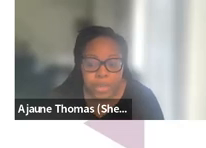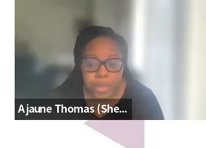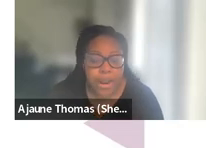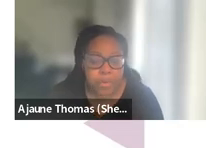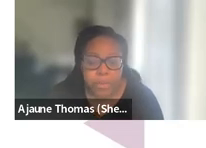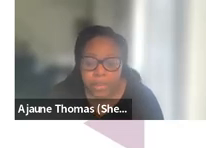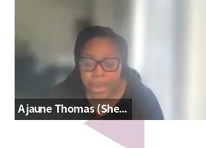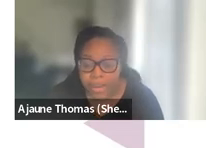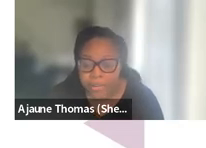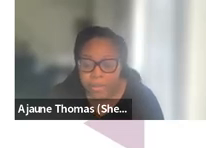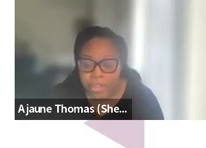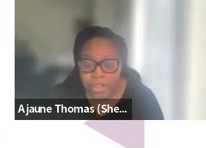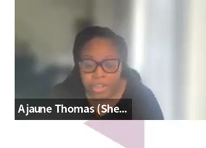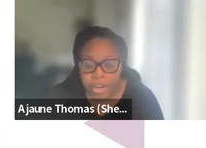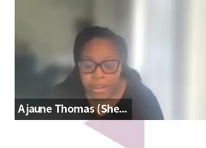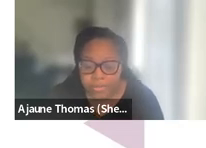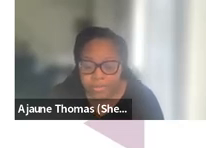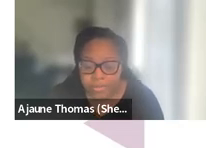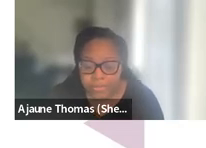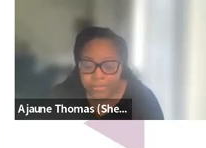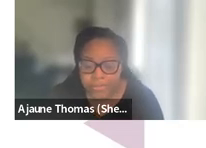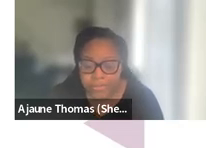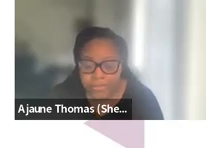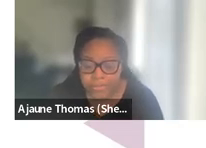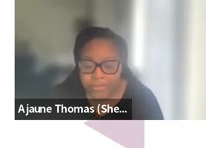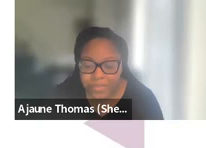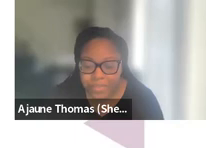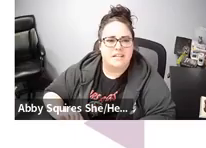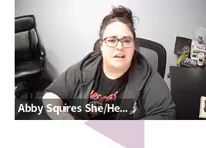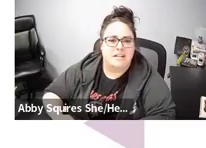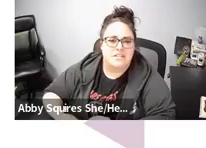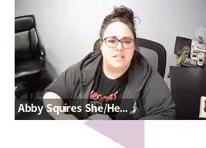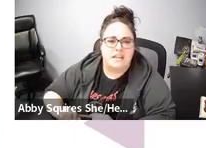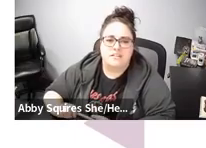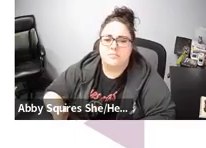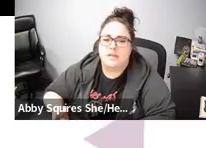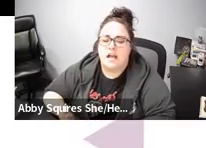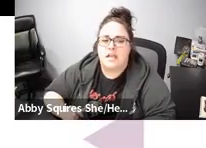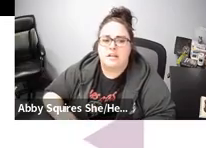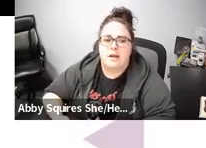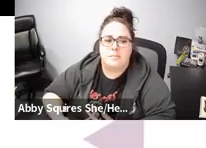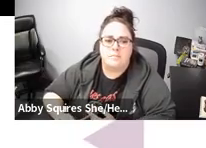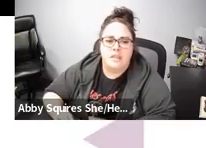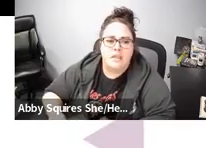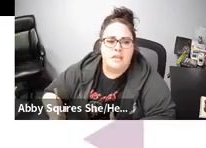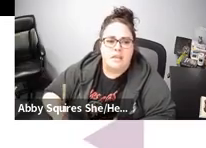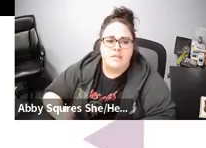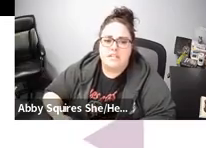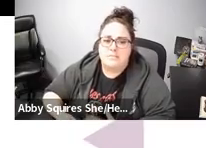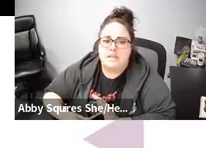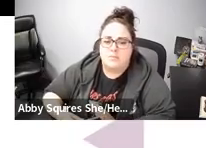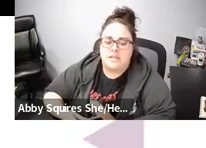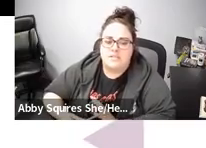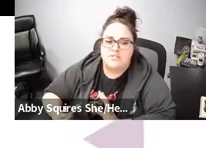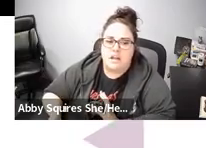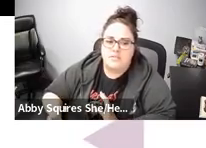Forms. And I will put that information in the chat. Yep, and just to add a little bit on